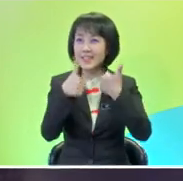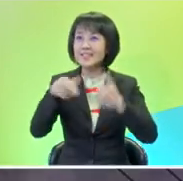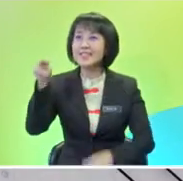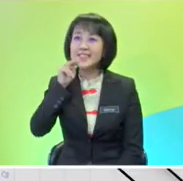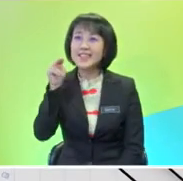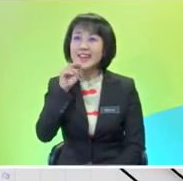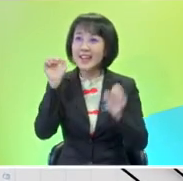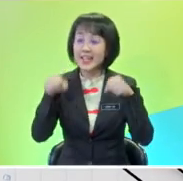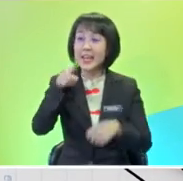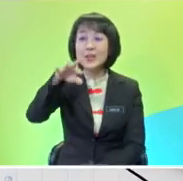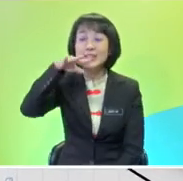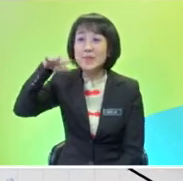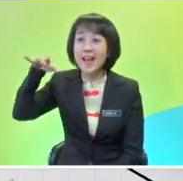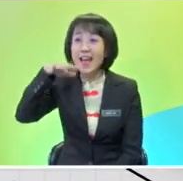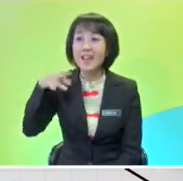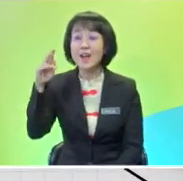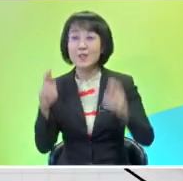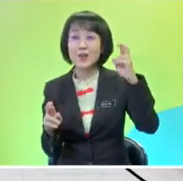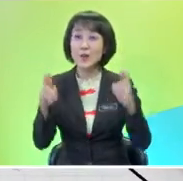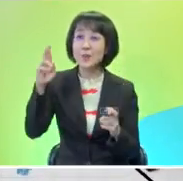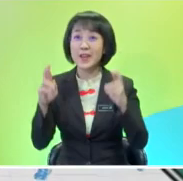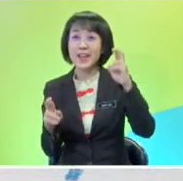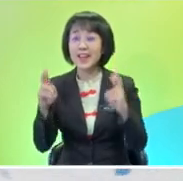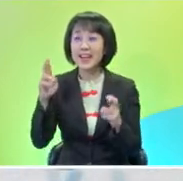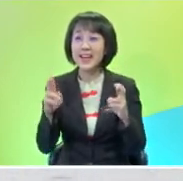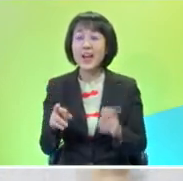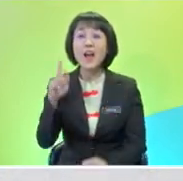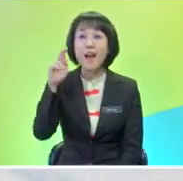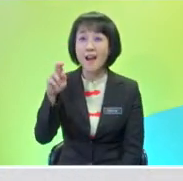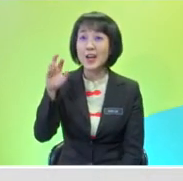can you spell robot?